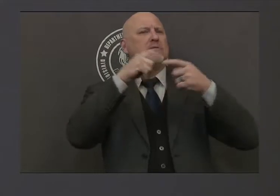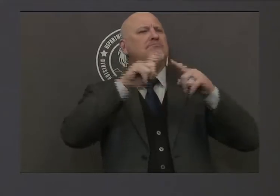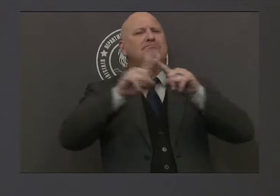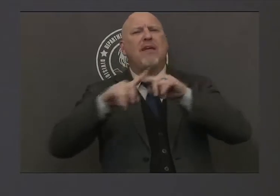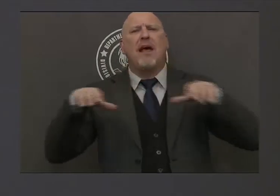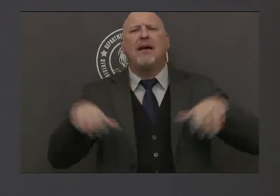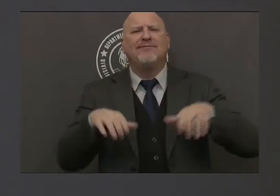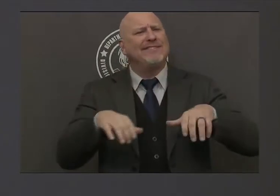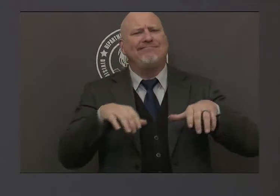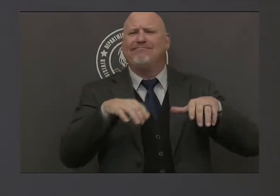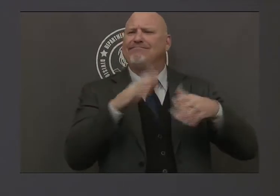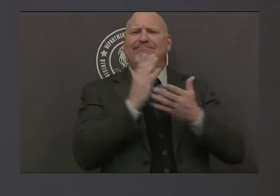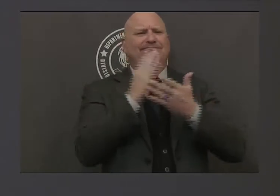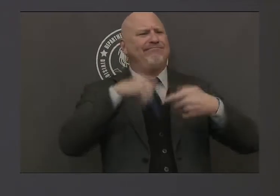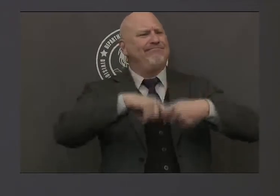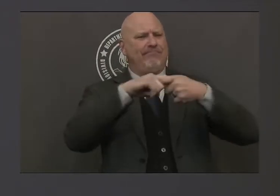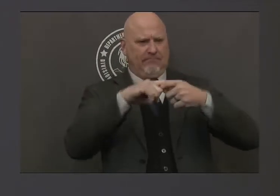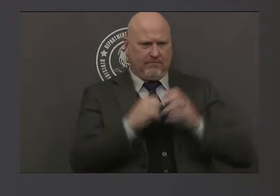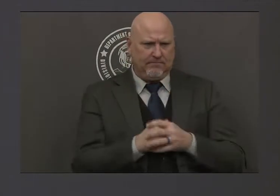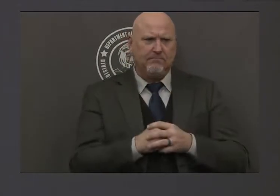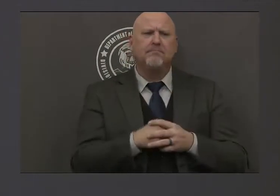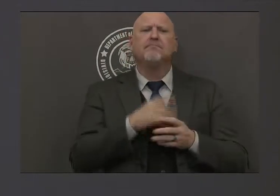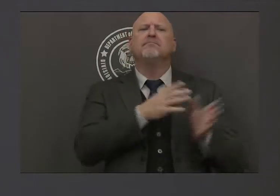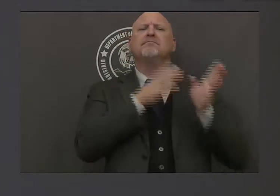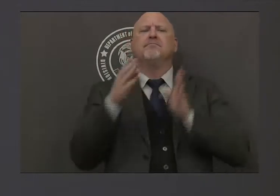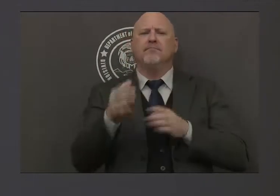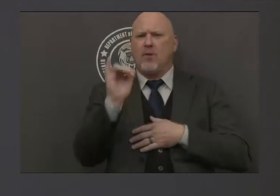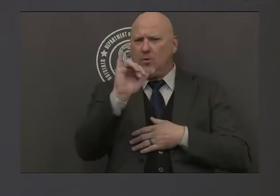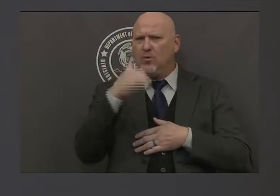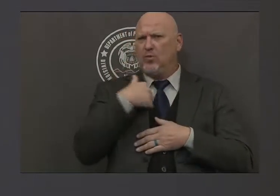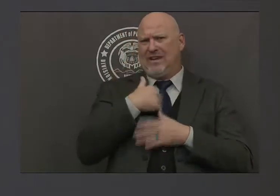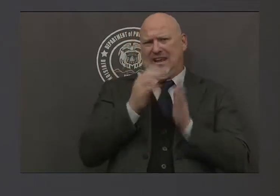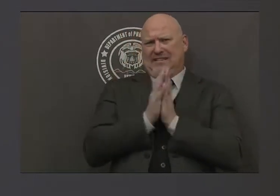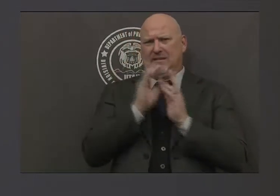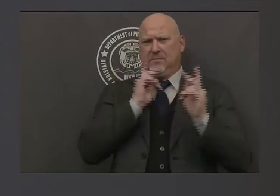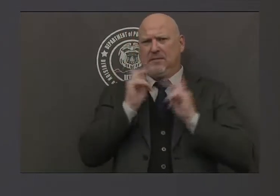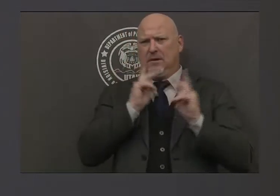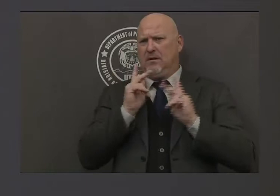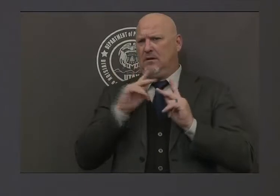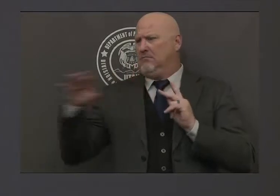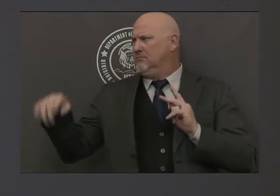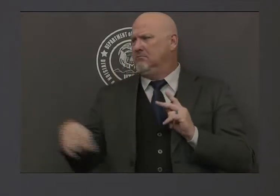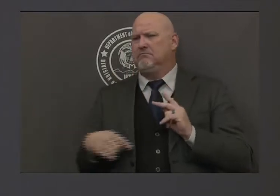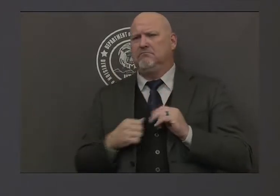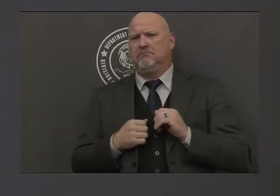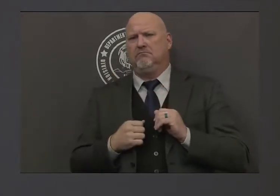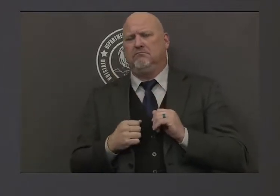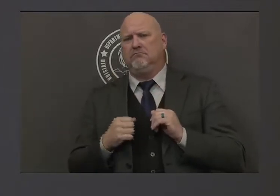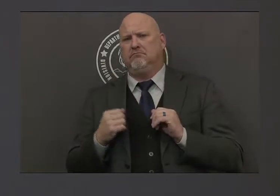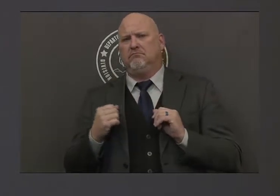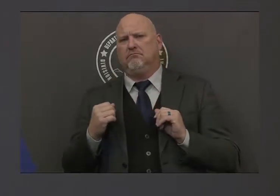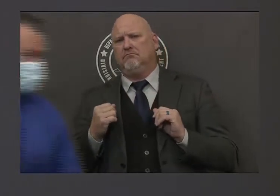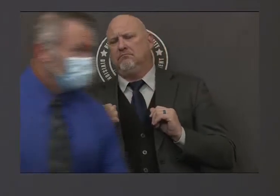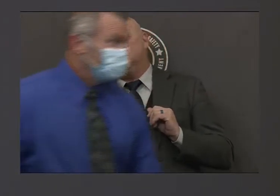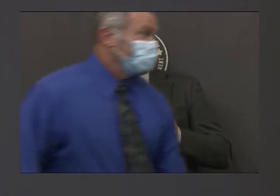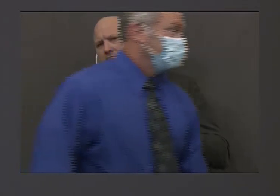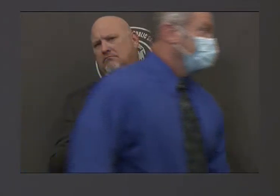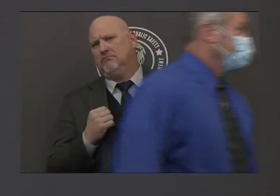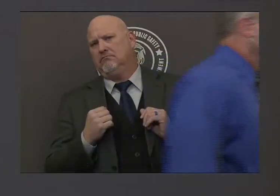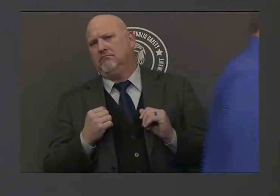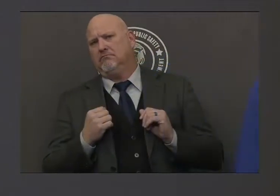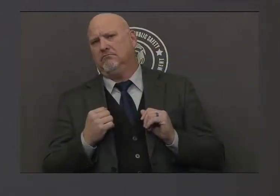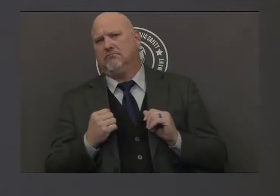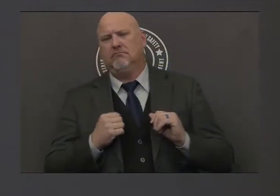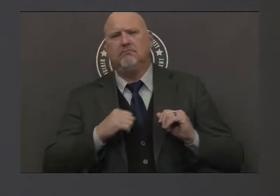smaller and shorter. We recommended to people that it was probably best if they had just dinner with those in their